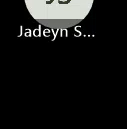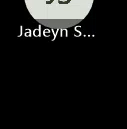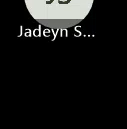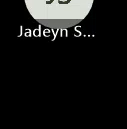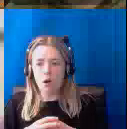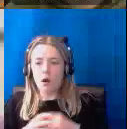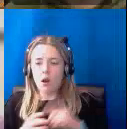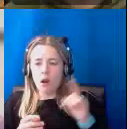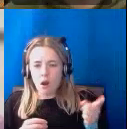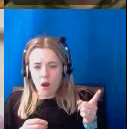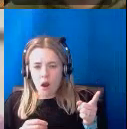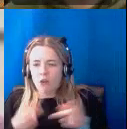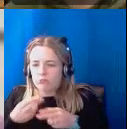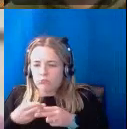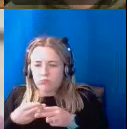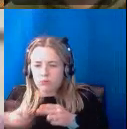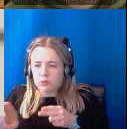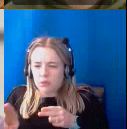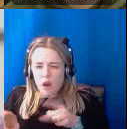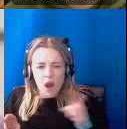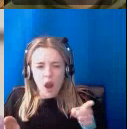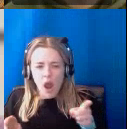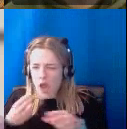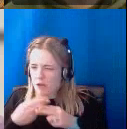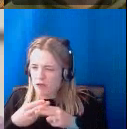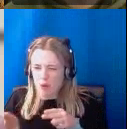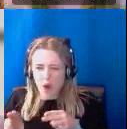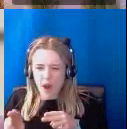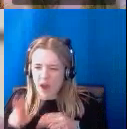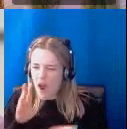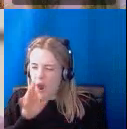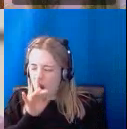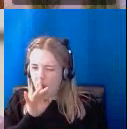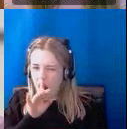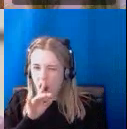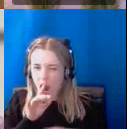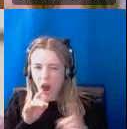of briefly. I always do this with my students.